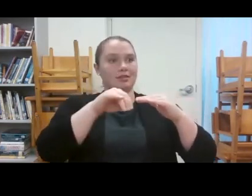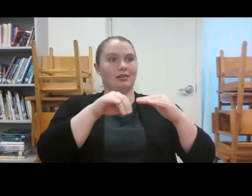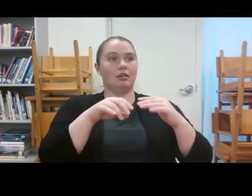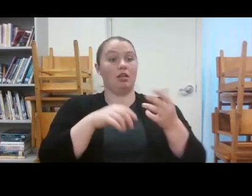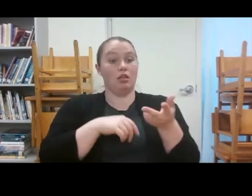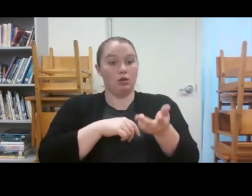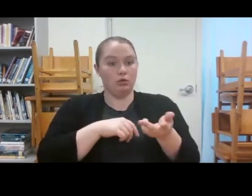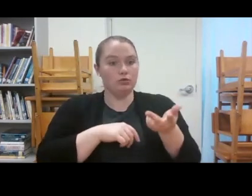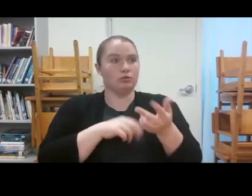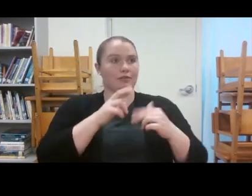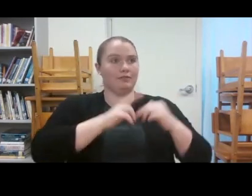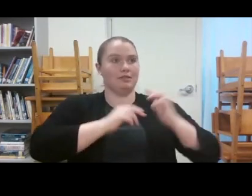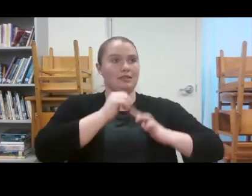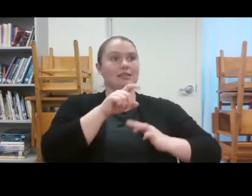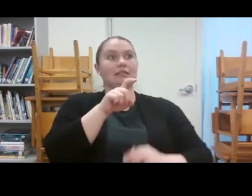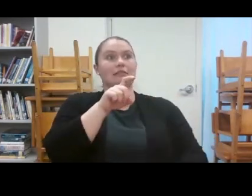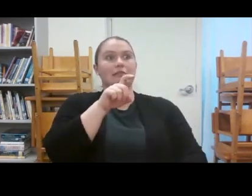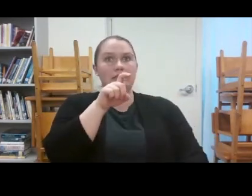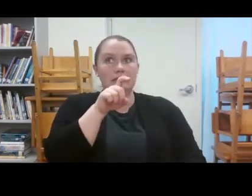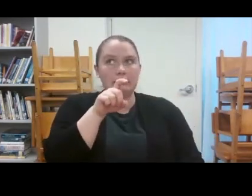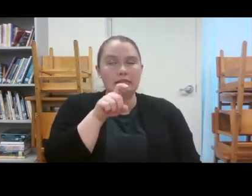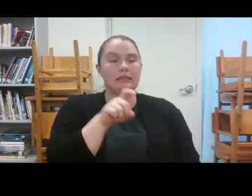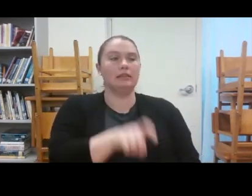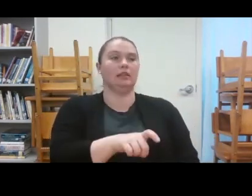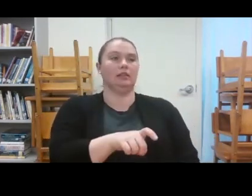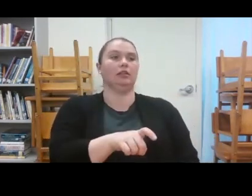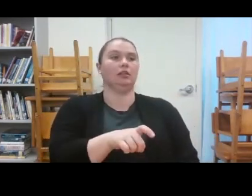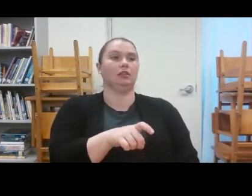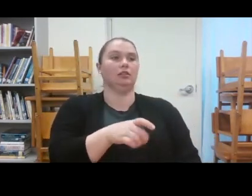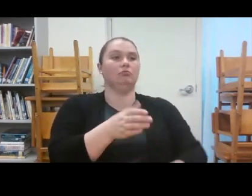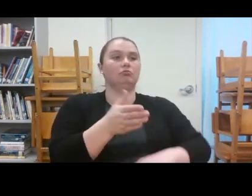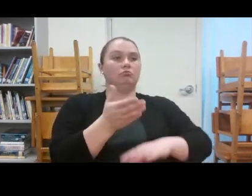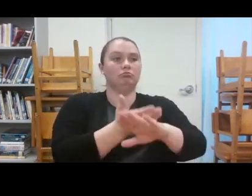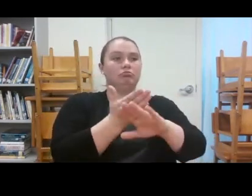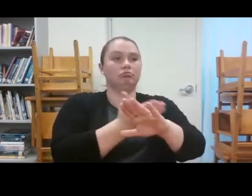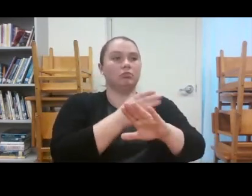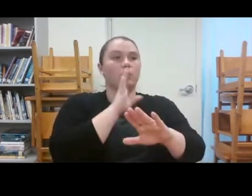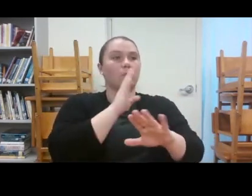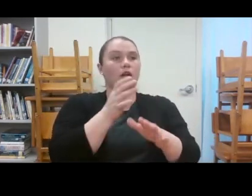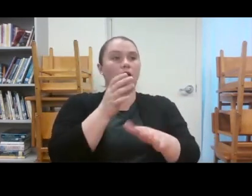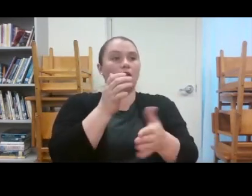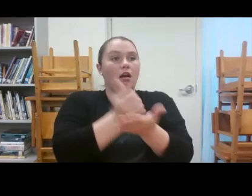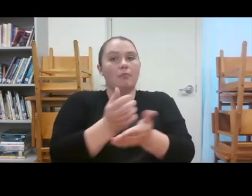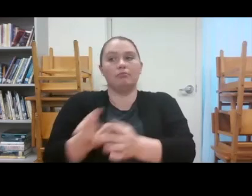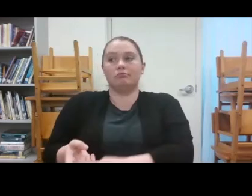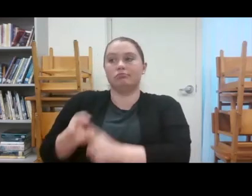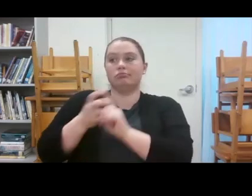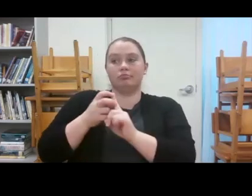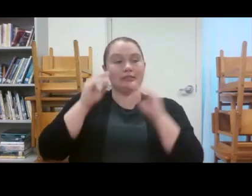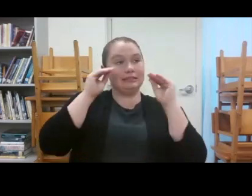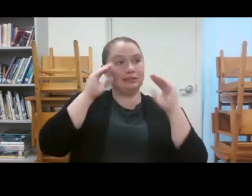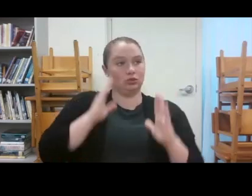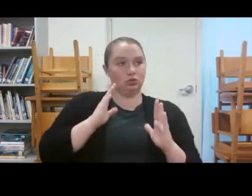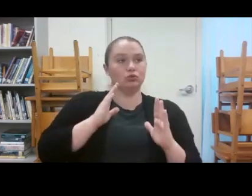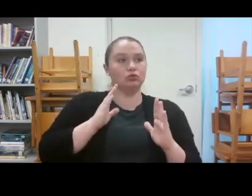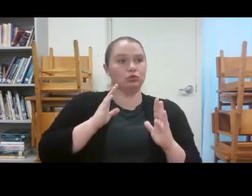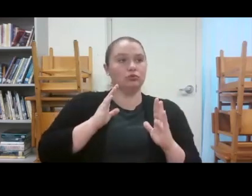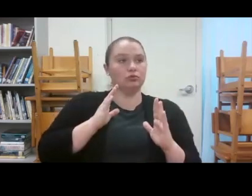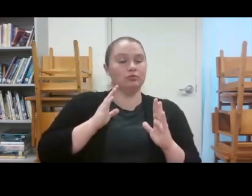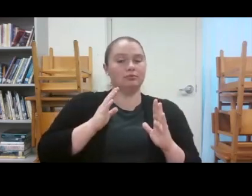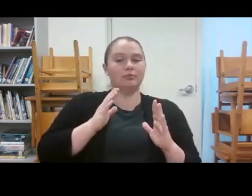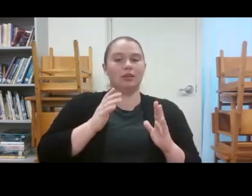facilities need to do that. And that's going to help us get different teachers, I think, for those 3 elementary schools. But